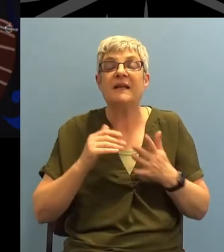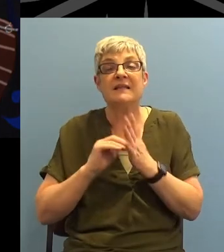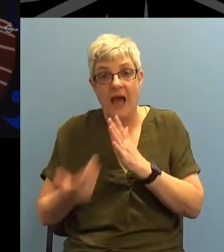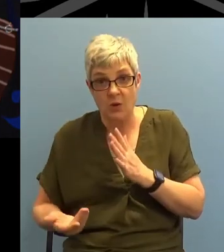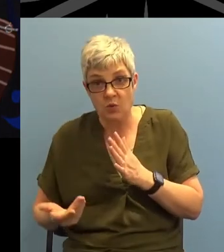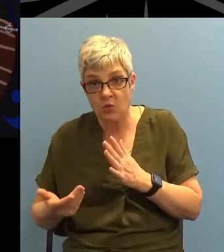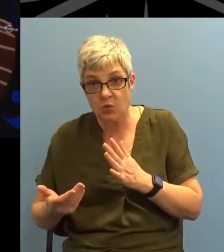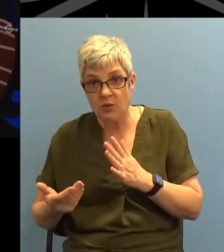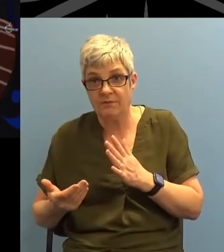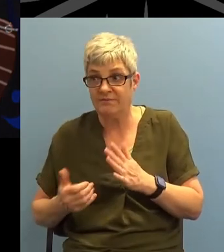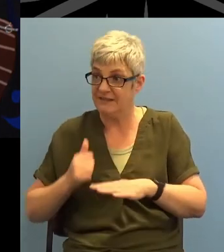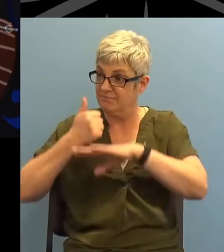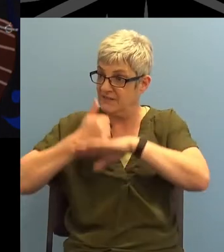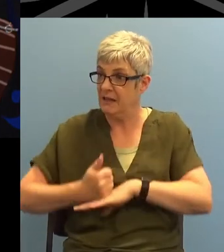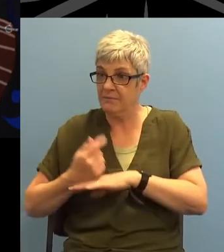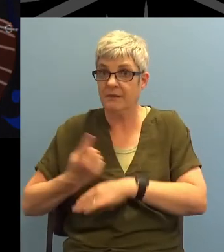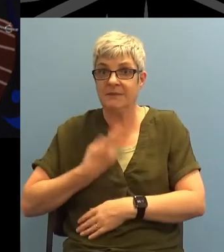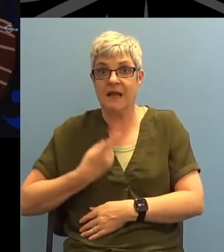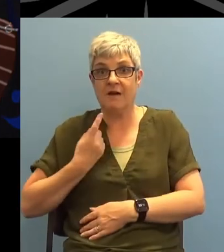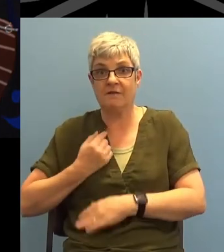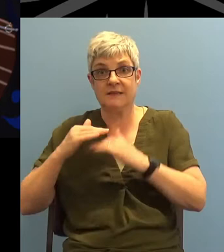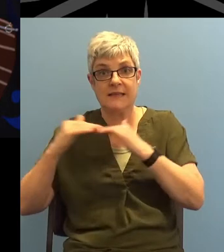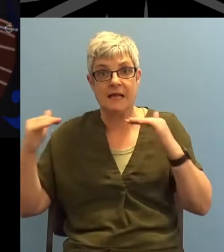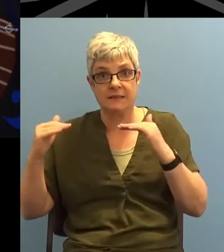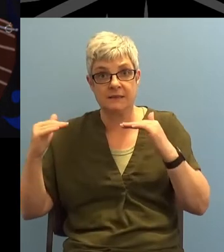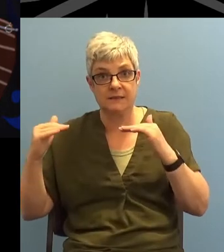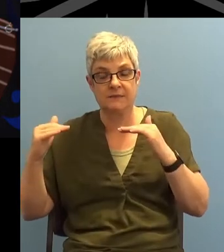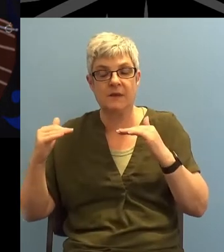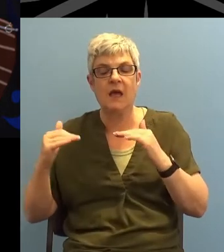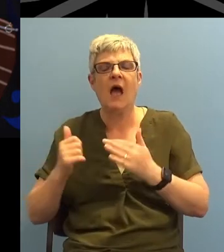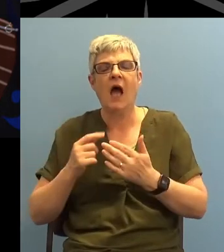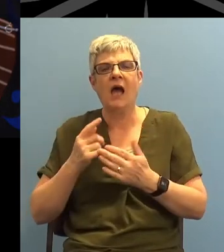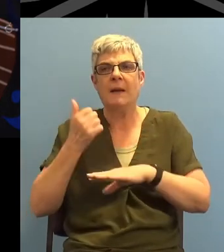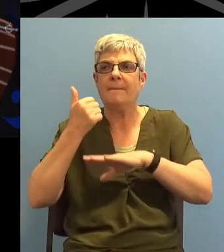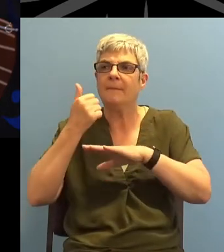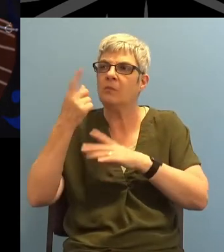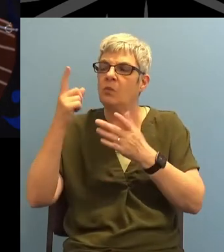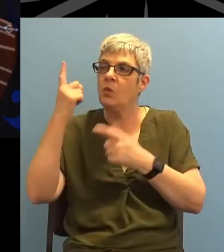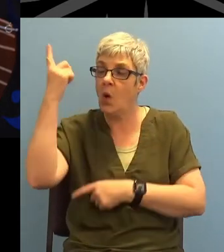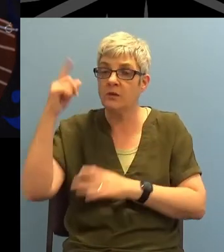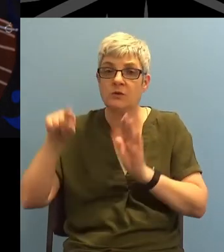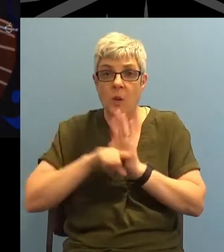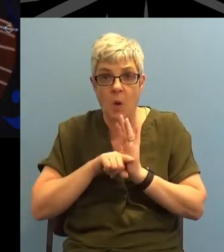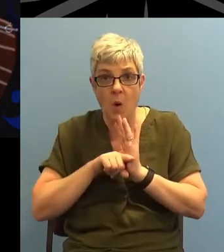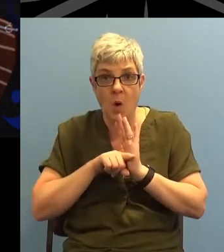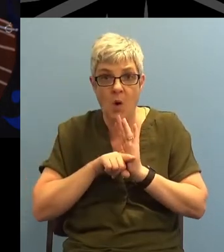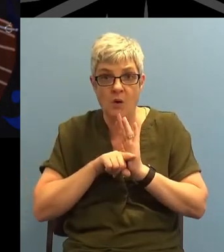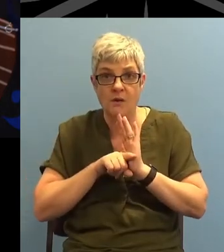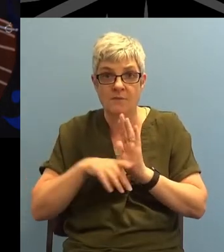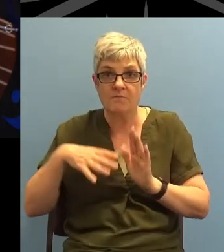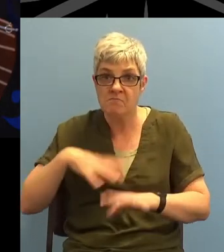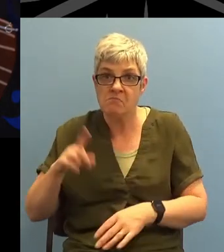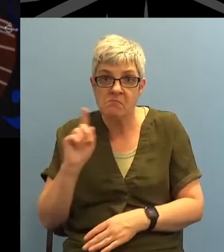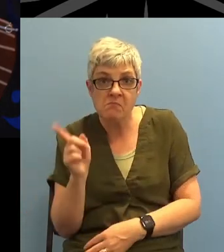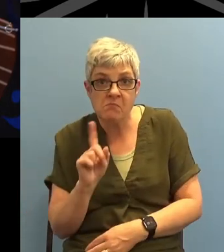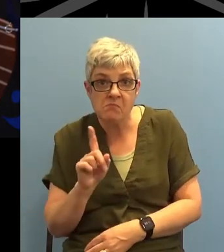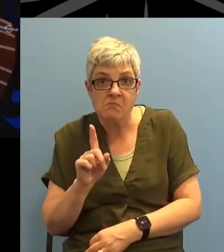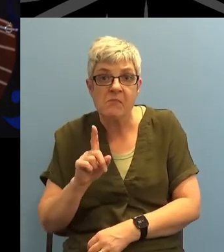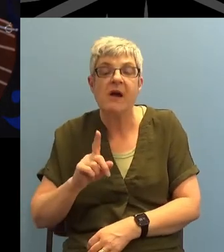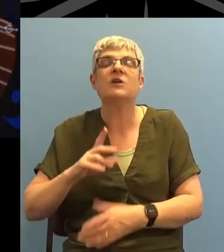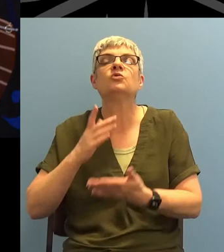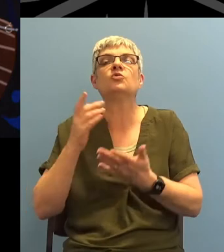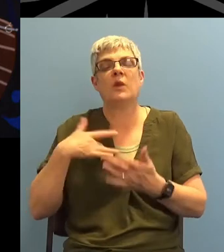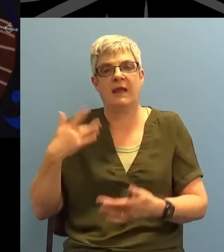their standards. And one of the most basic requirements of God's law is to live